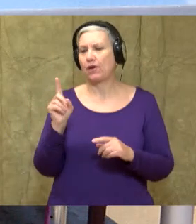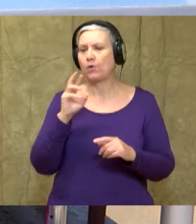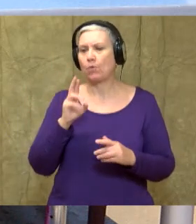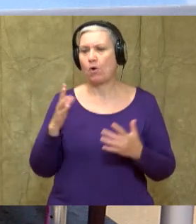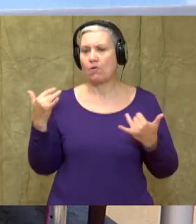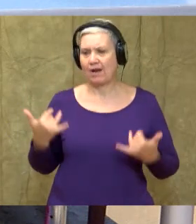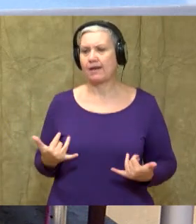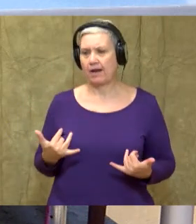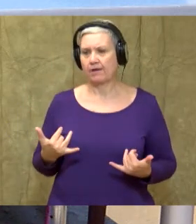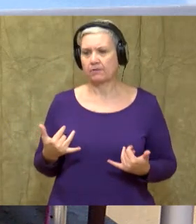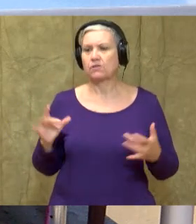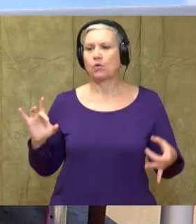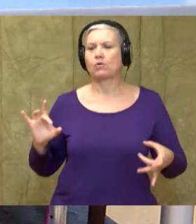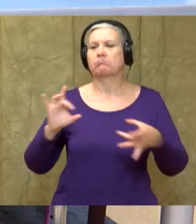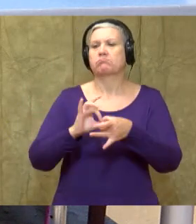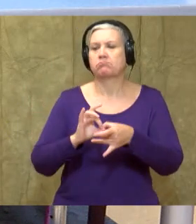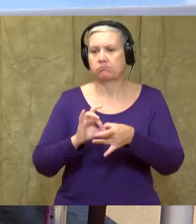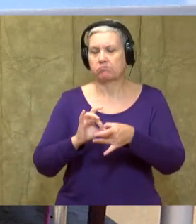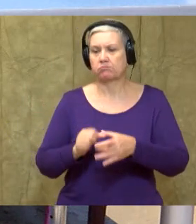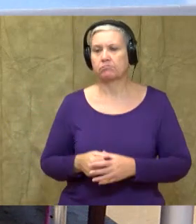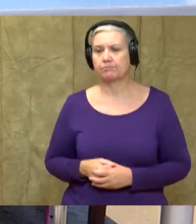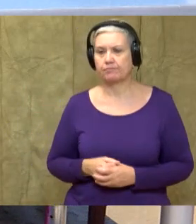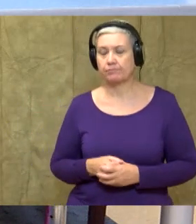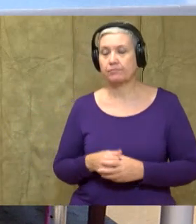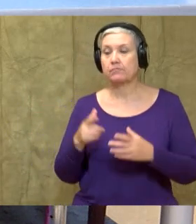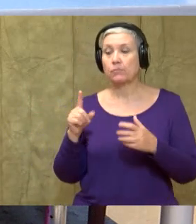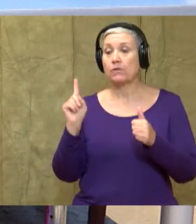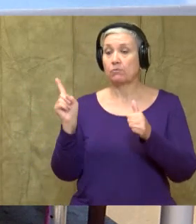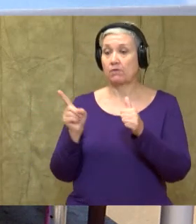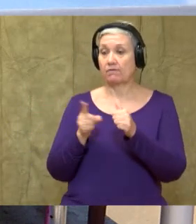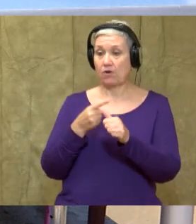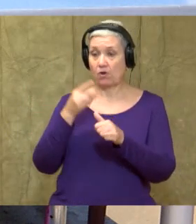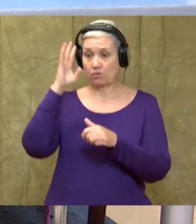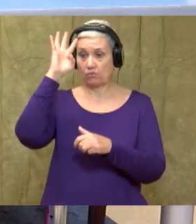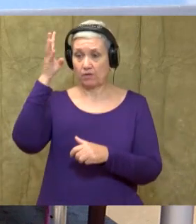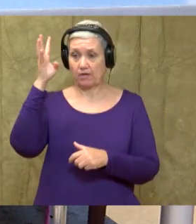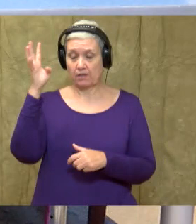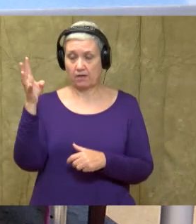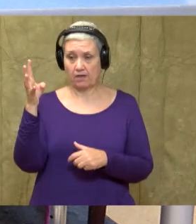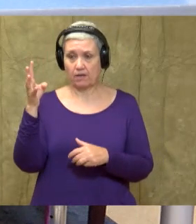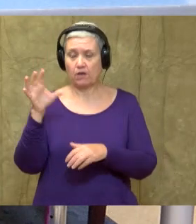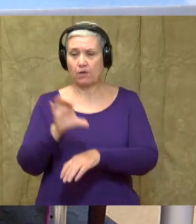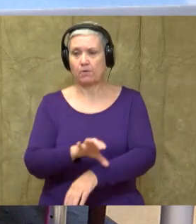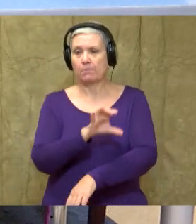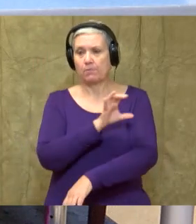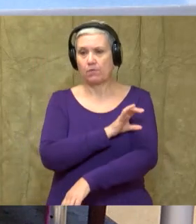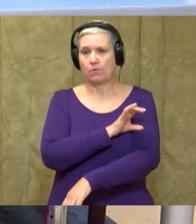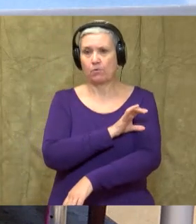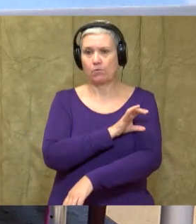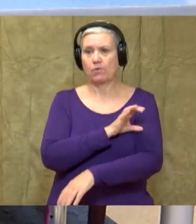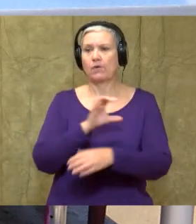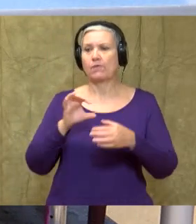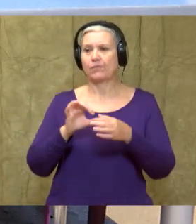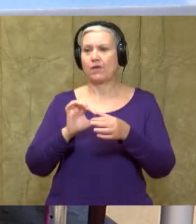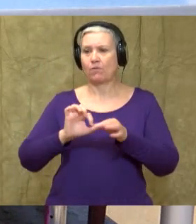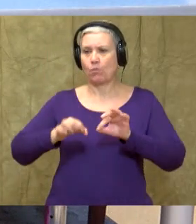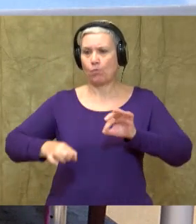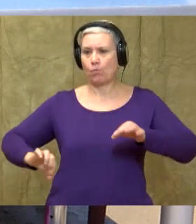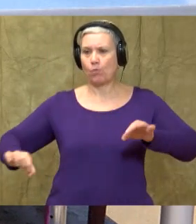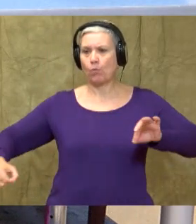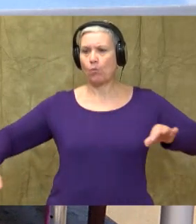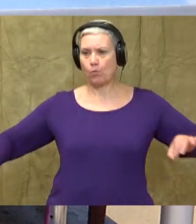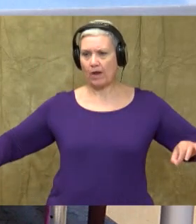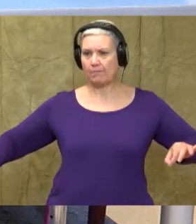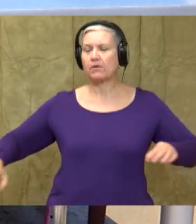moment in order for you to connect. When the internet was first created, computer connected through the physical use